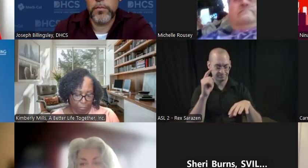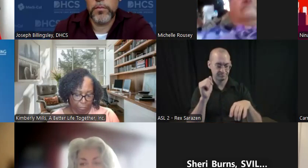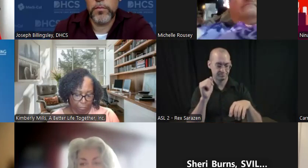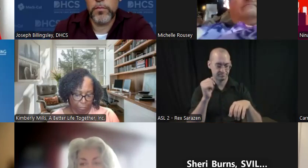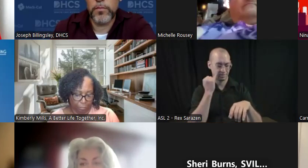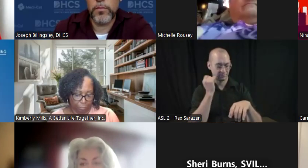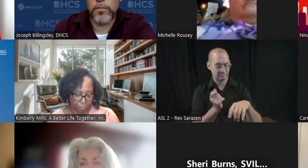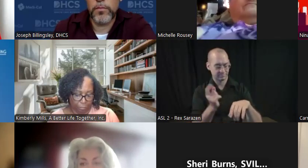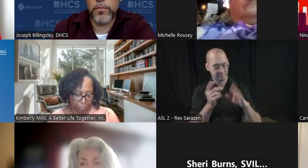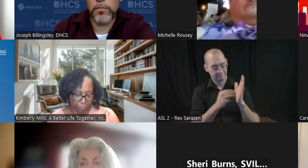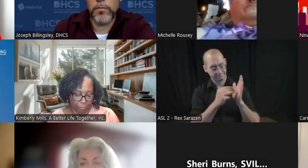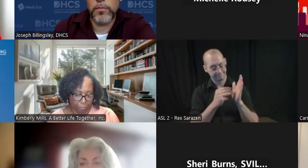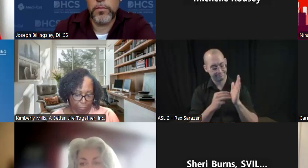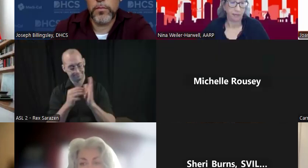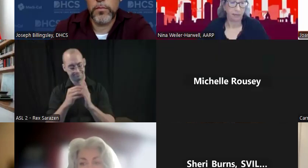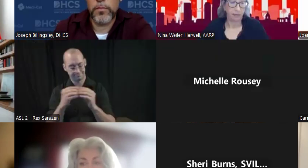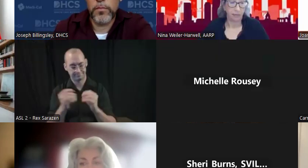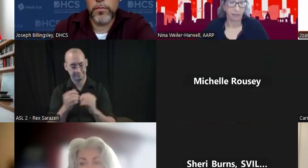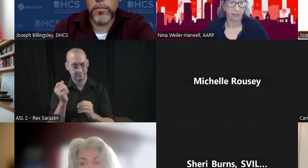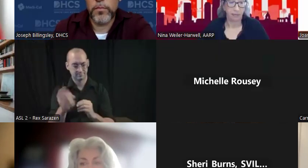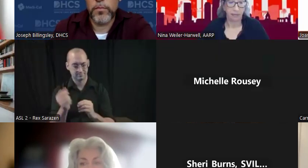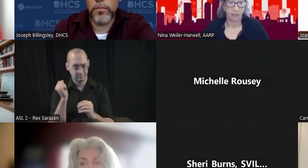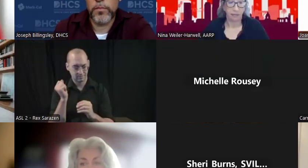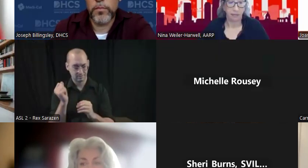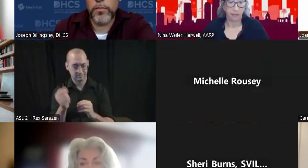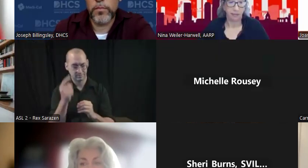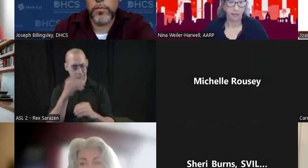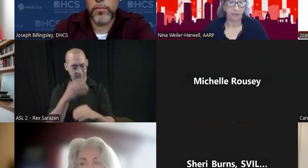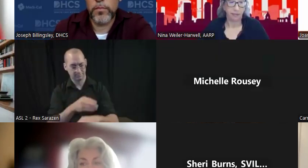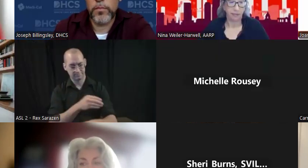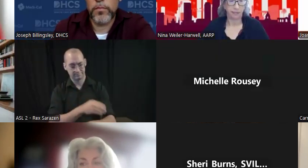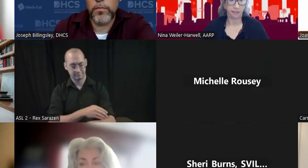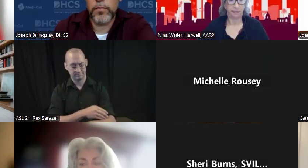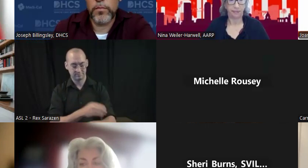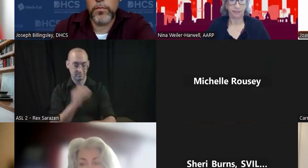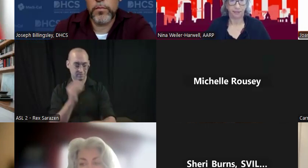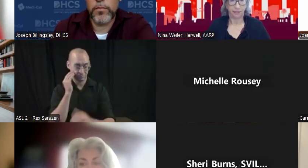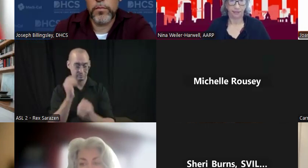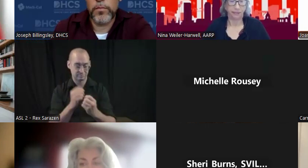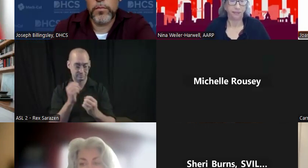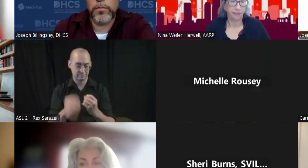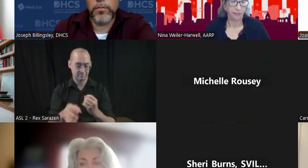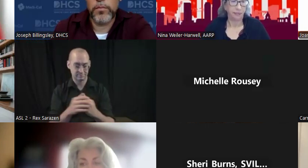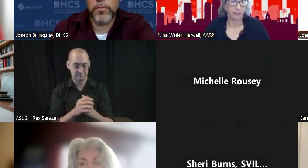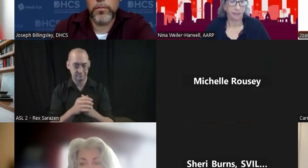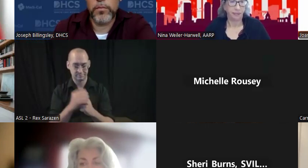millions of dollars on these upgrades, which I know it's costing because I know what I have to pay for my